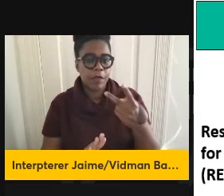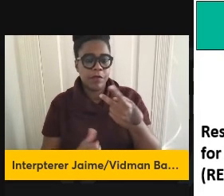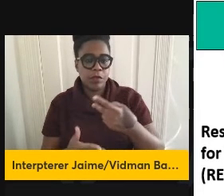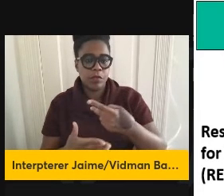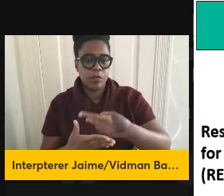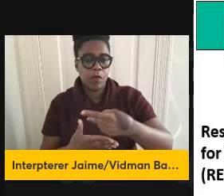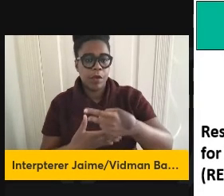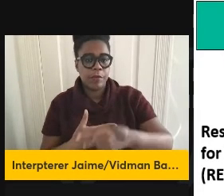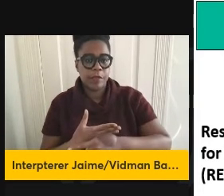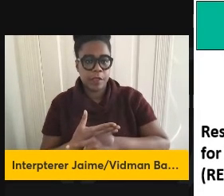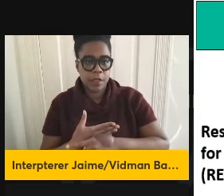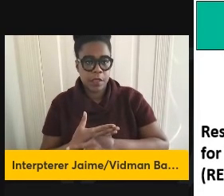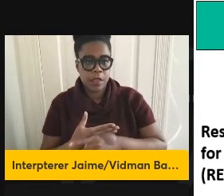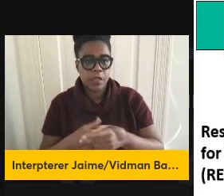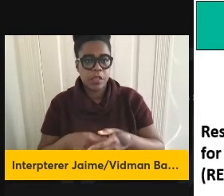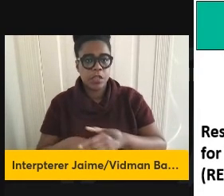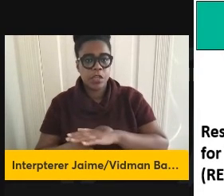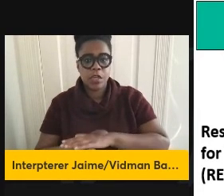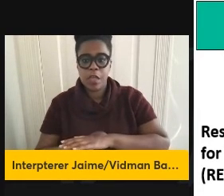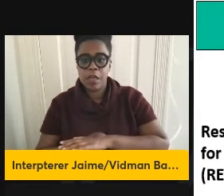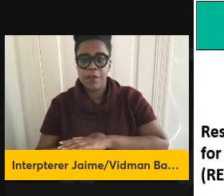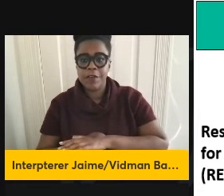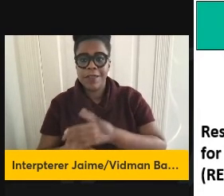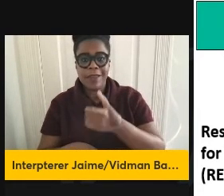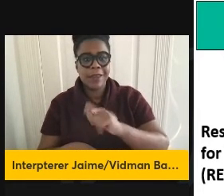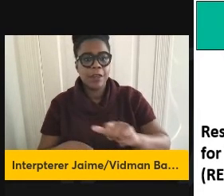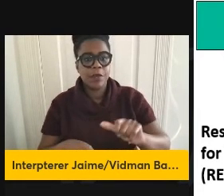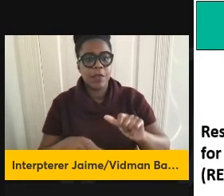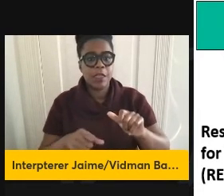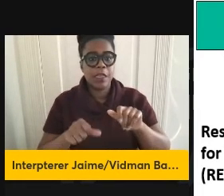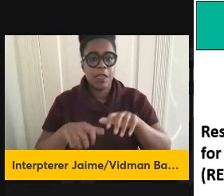which should cover anyone in the audience.